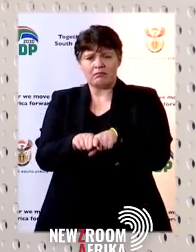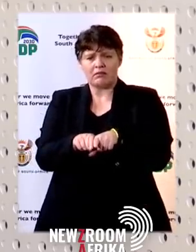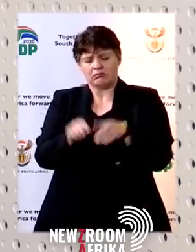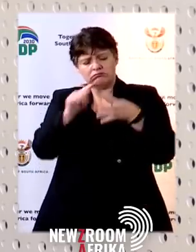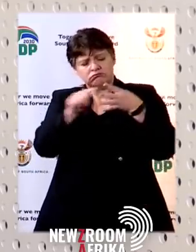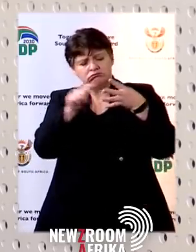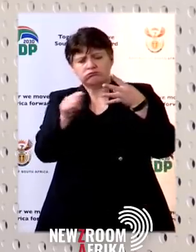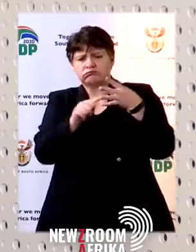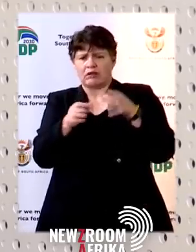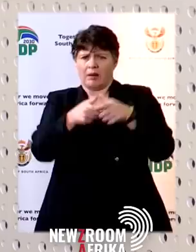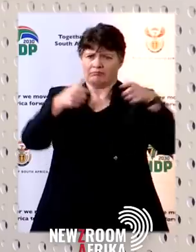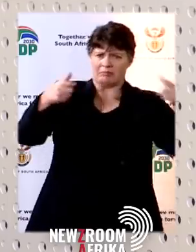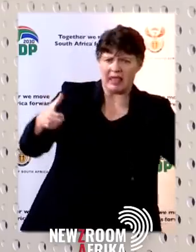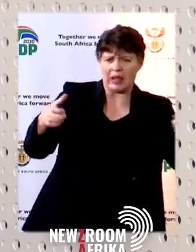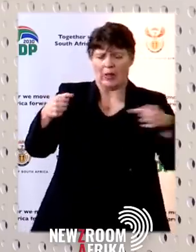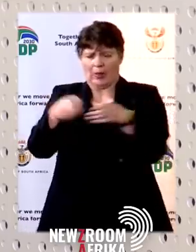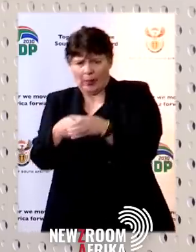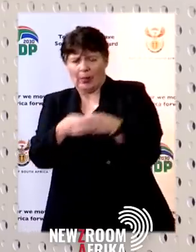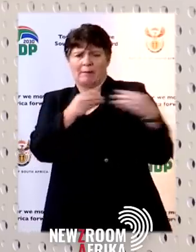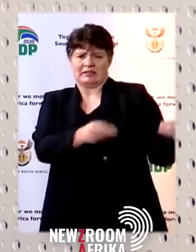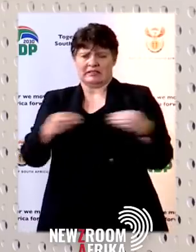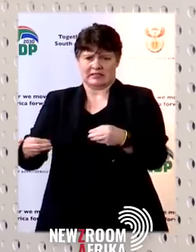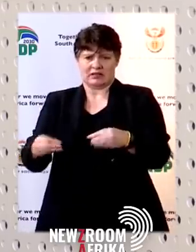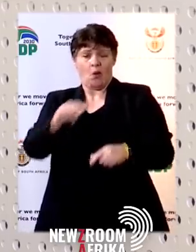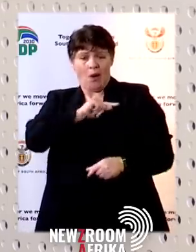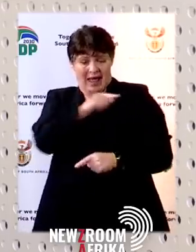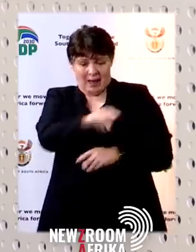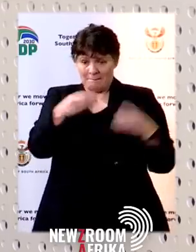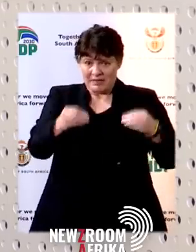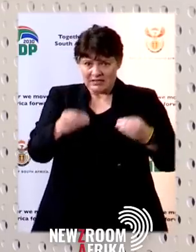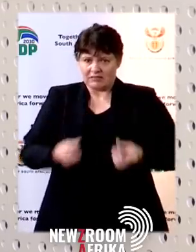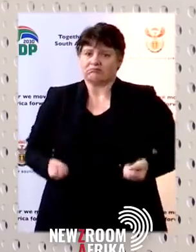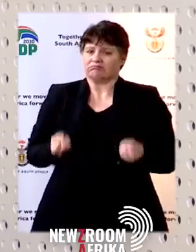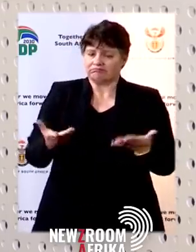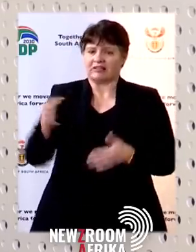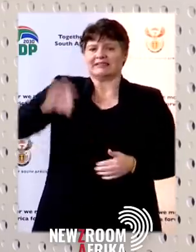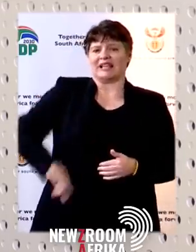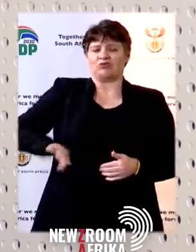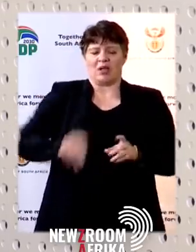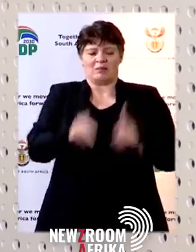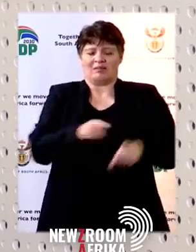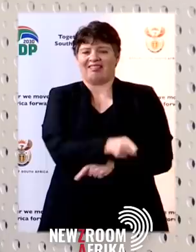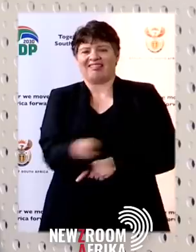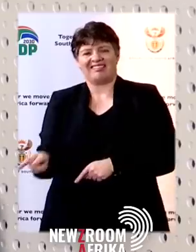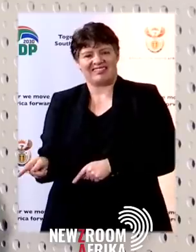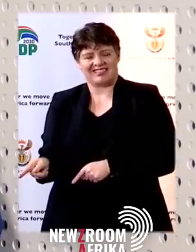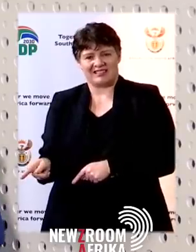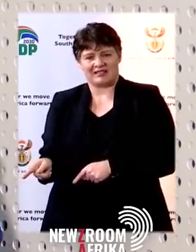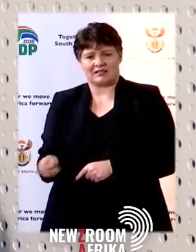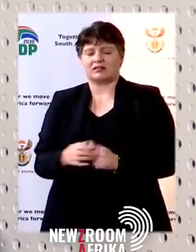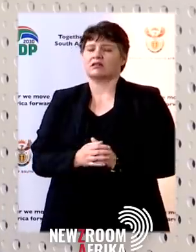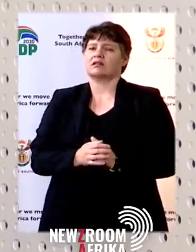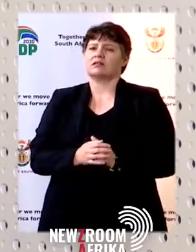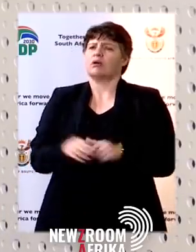small, that drive our economy and create work for our people. It must be about our banking